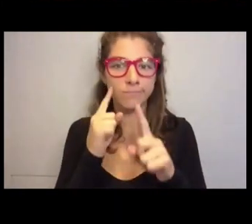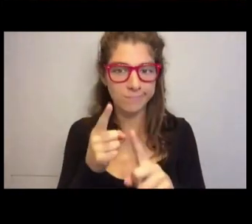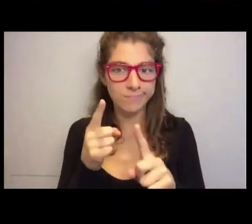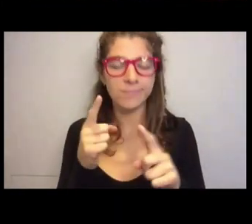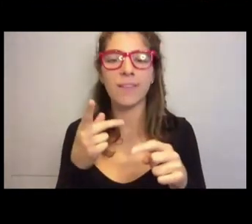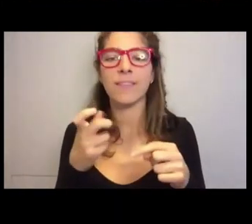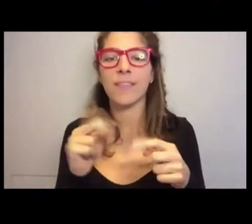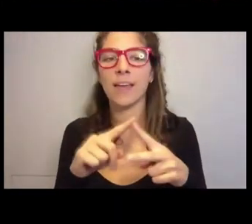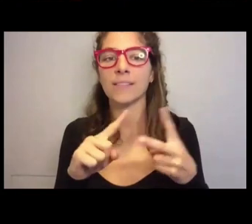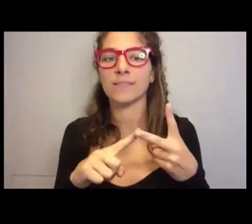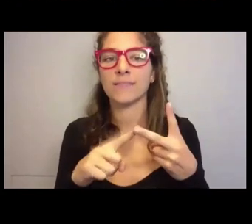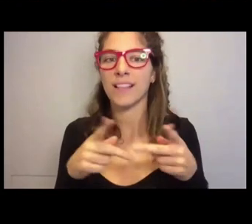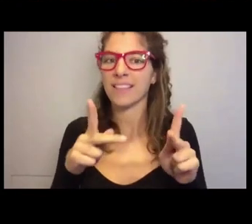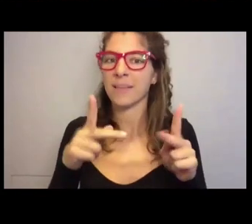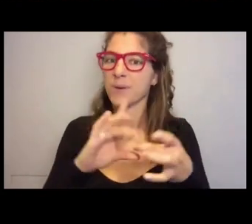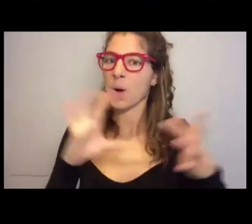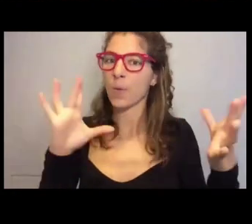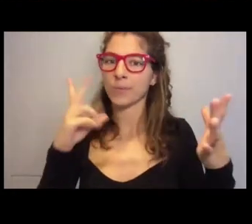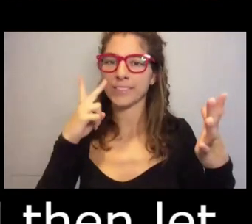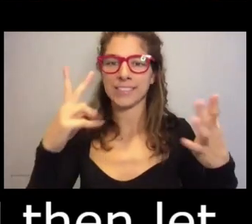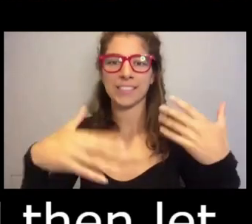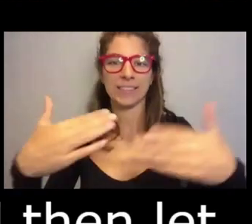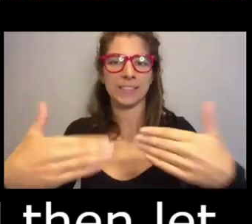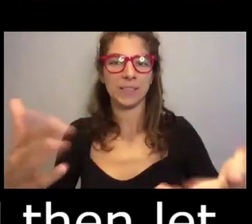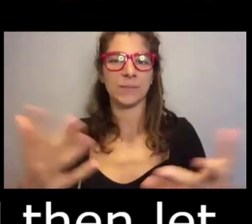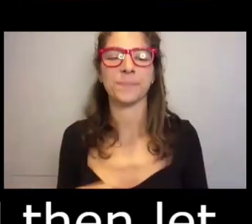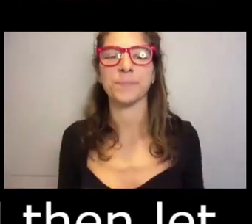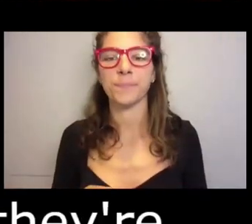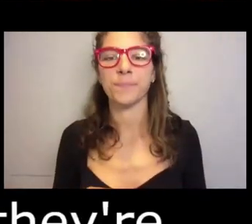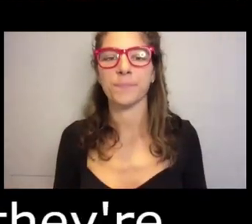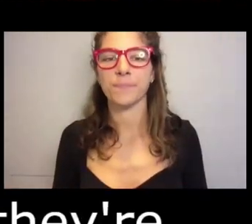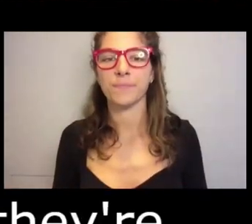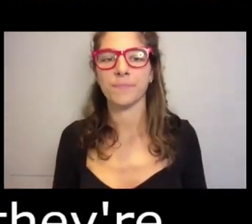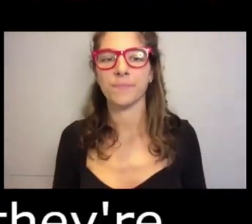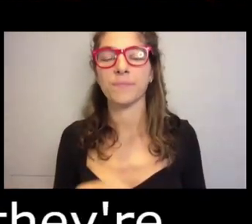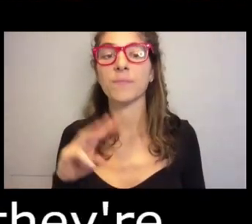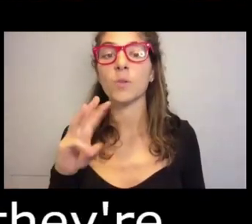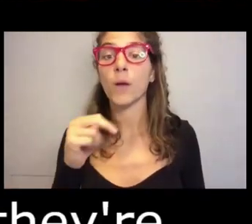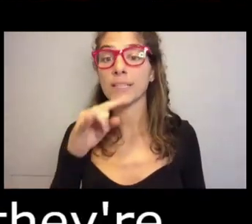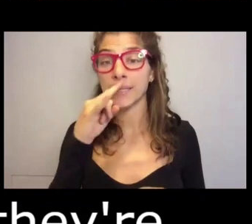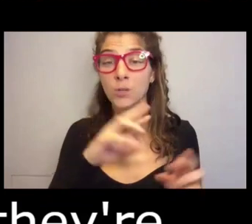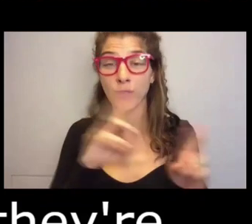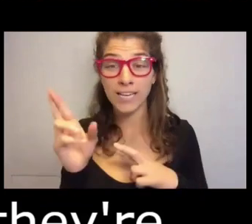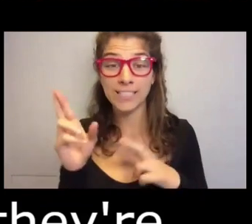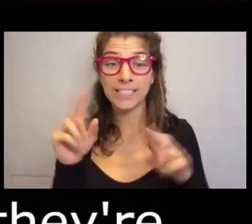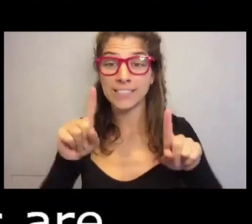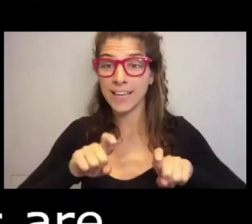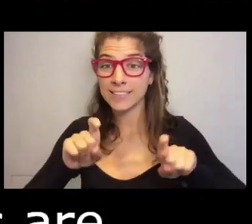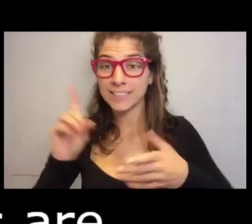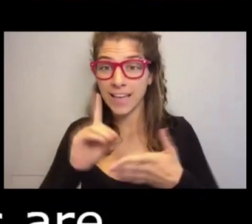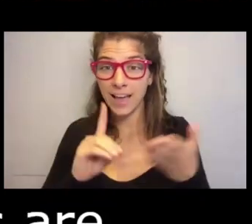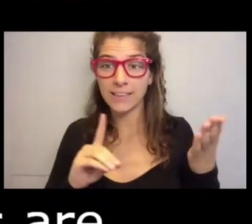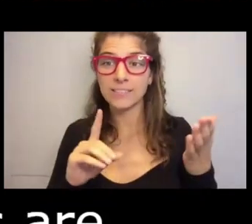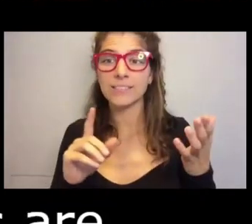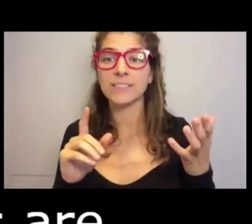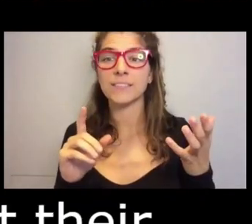for, and then let them go and see where they're going to take it. When kids are ready and they go to test their designs,